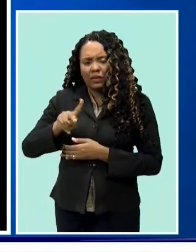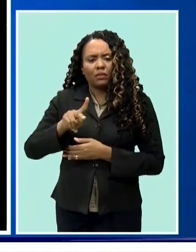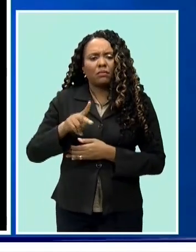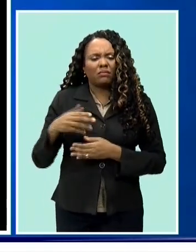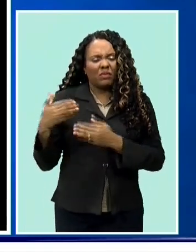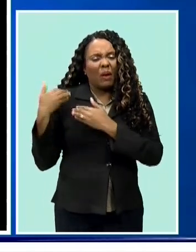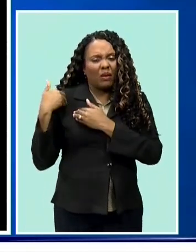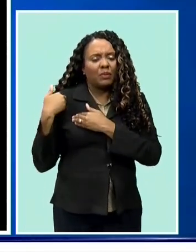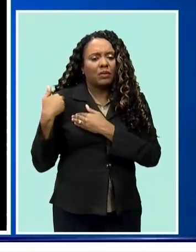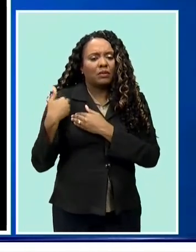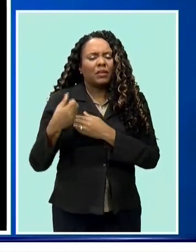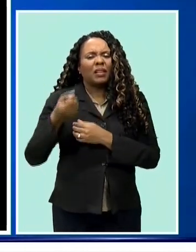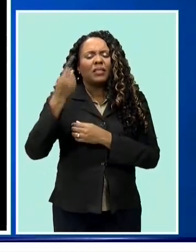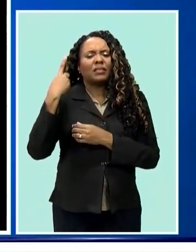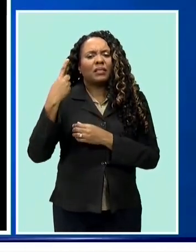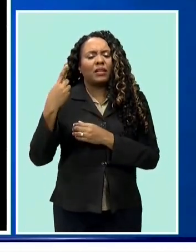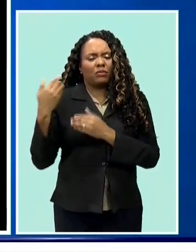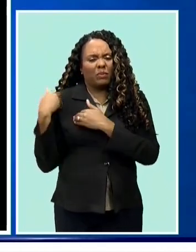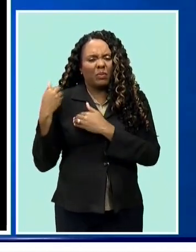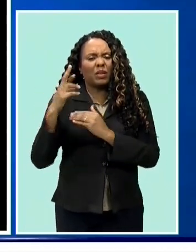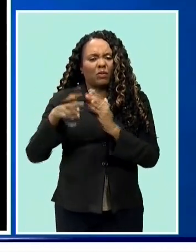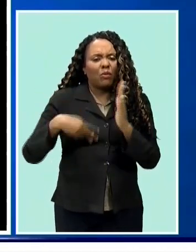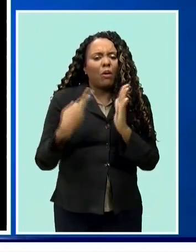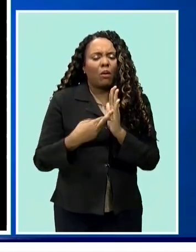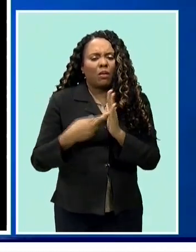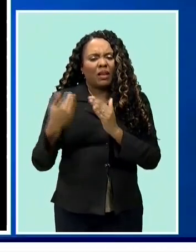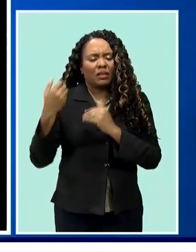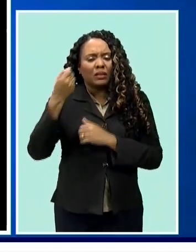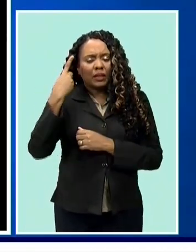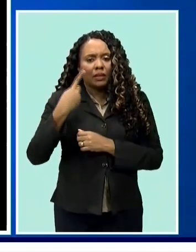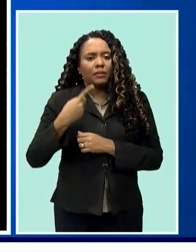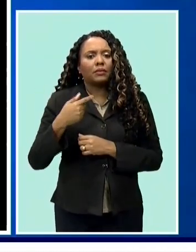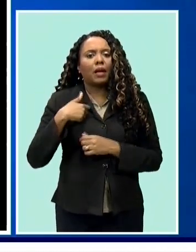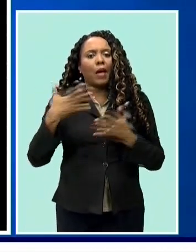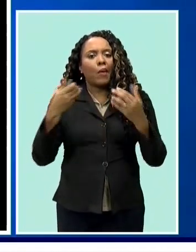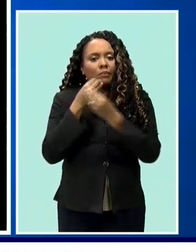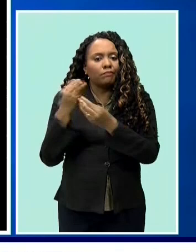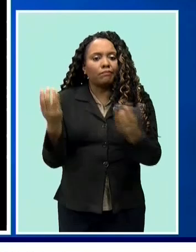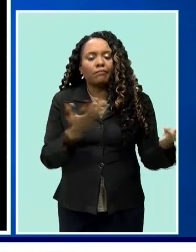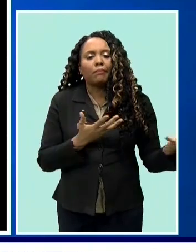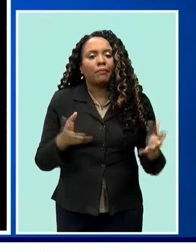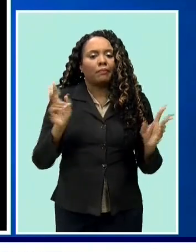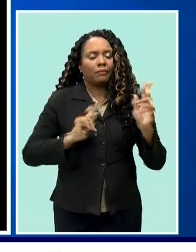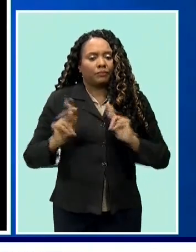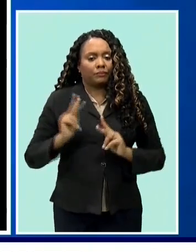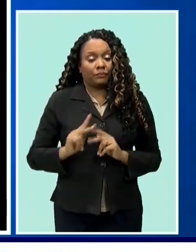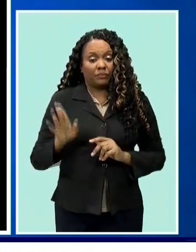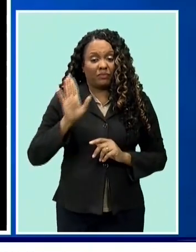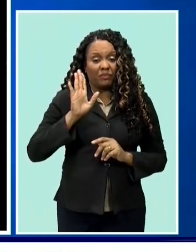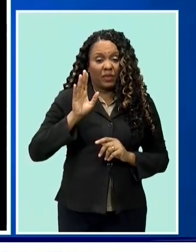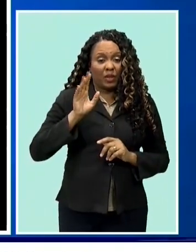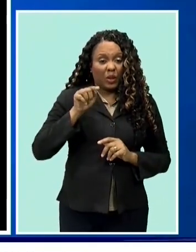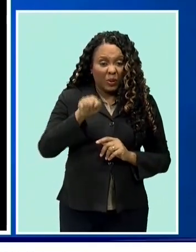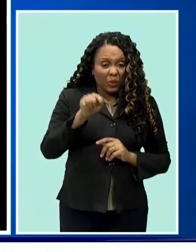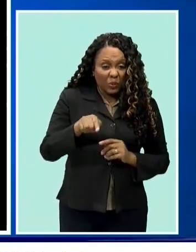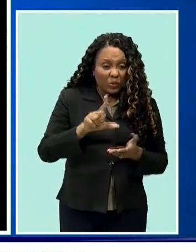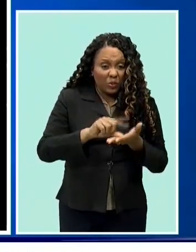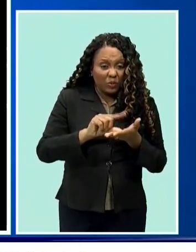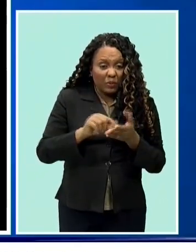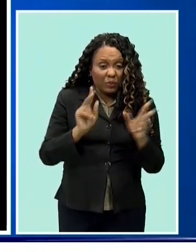and understand their role. So once again, I would like to say to the media that just to ensure that you're responsible in your reporting,